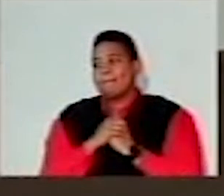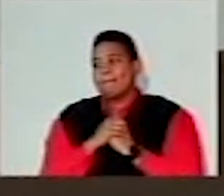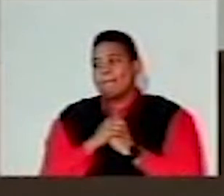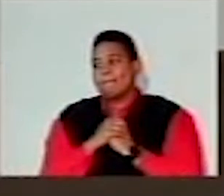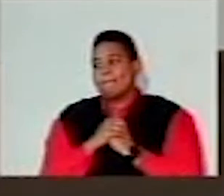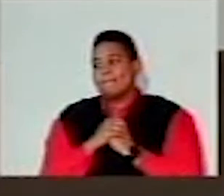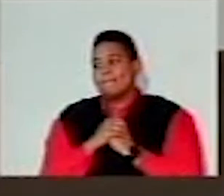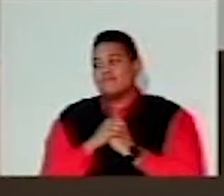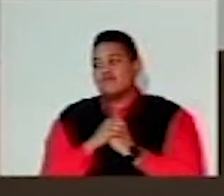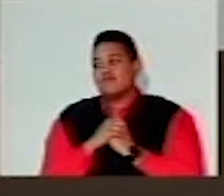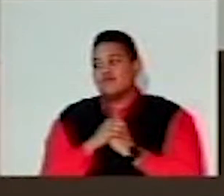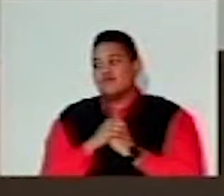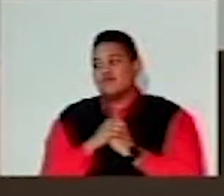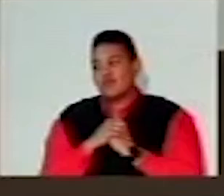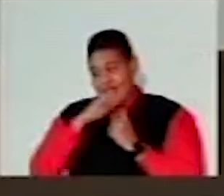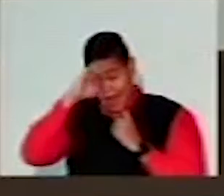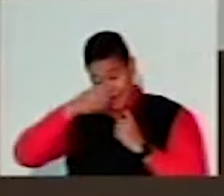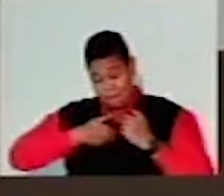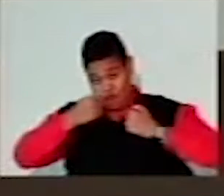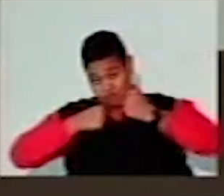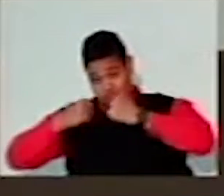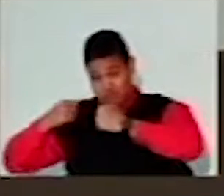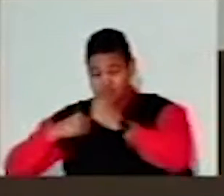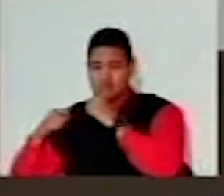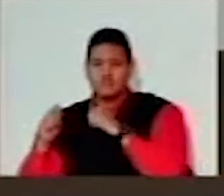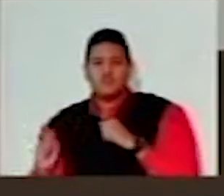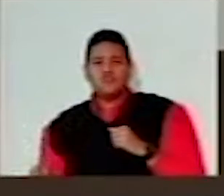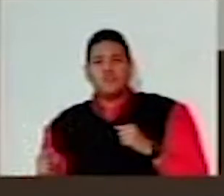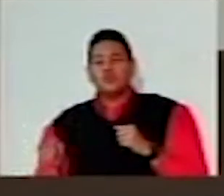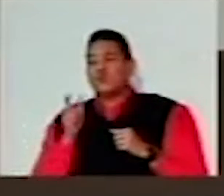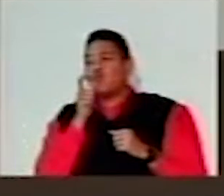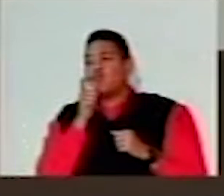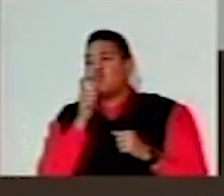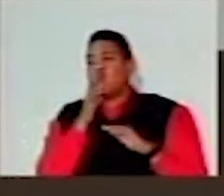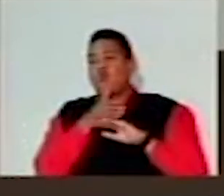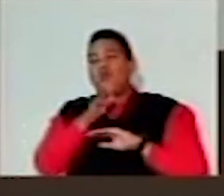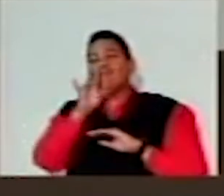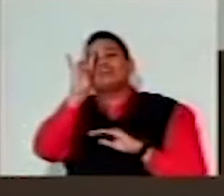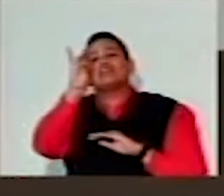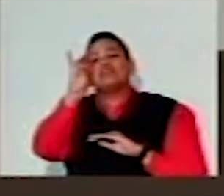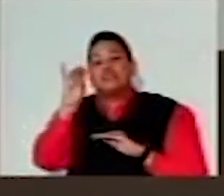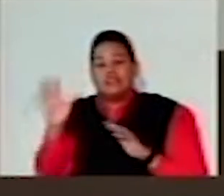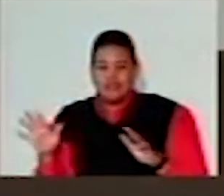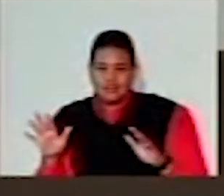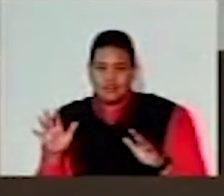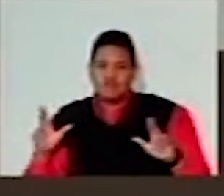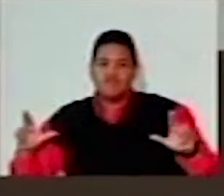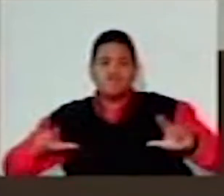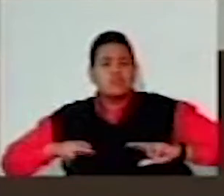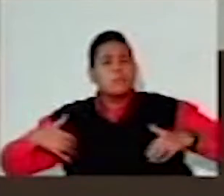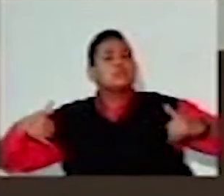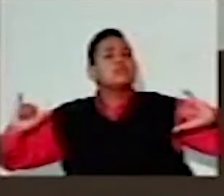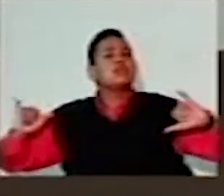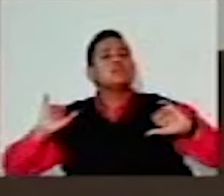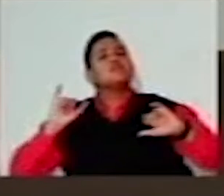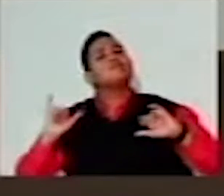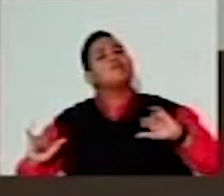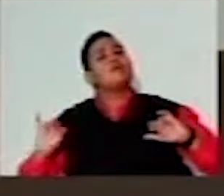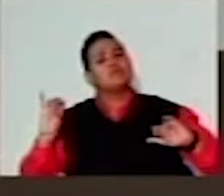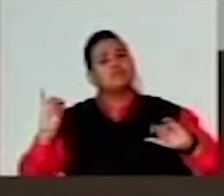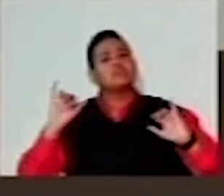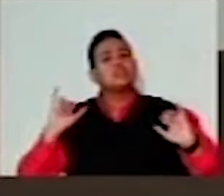employ judges who have passed the age of 70. Now, the retirement age will still remain at 70, Mr.